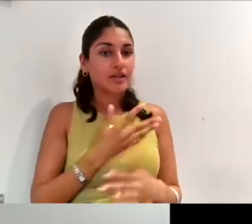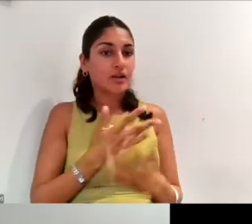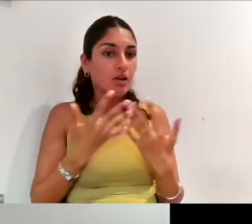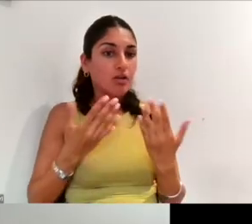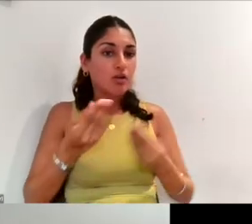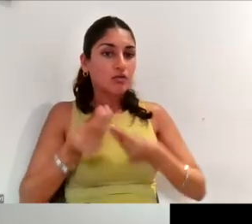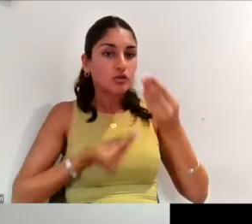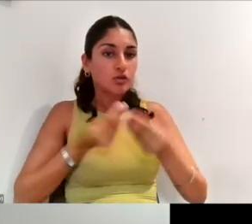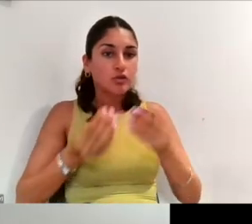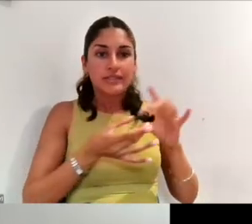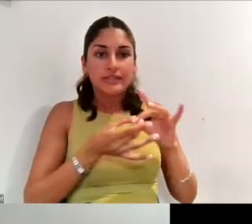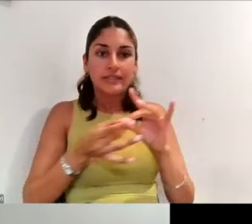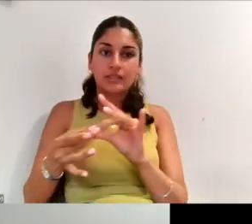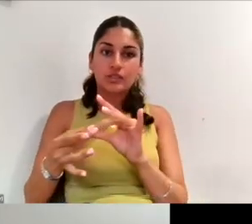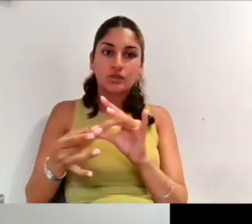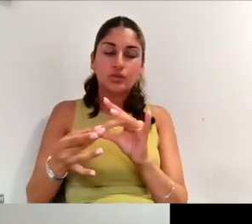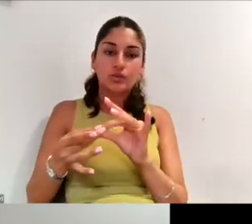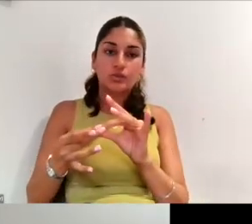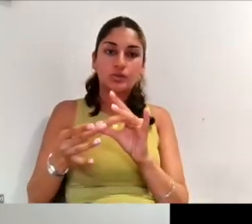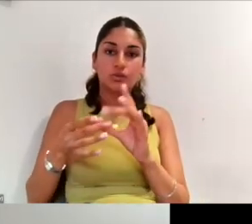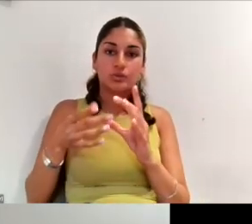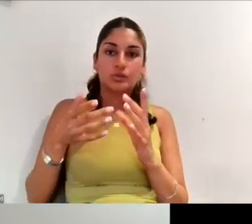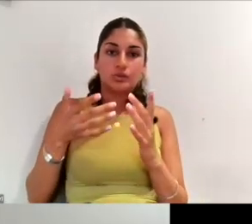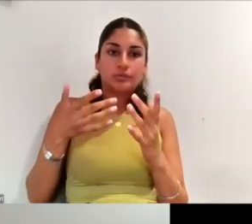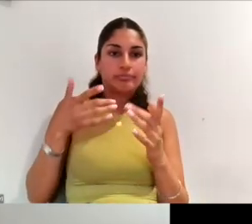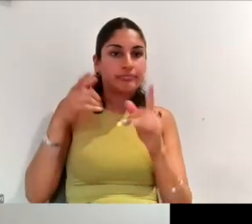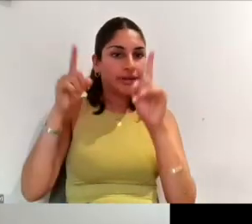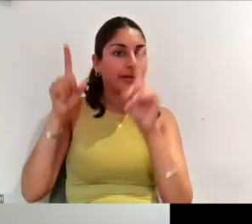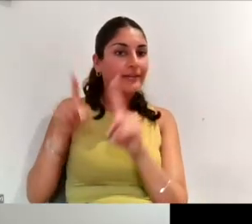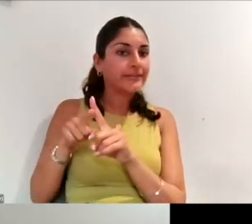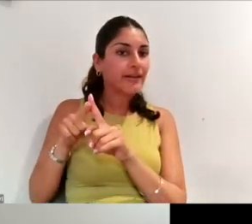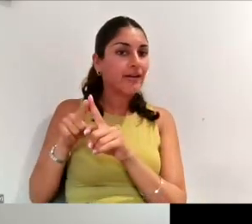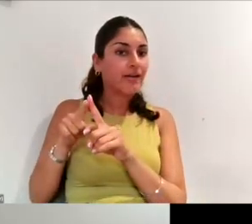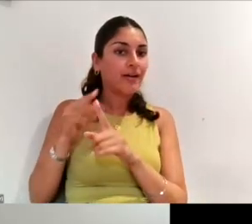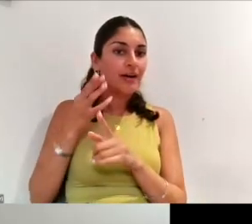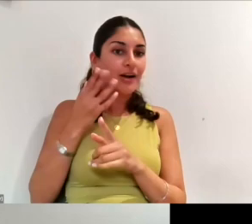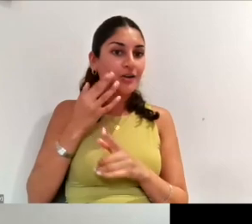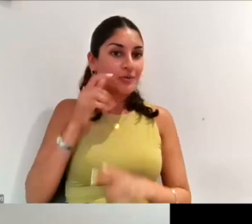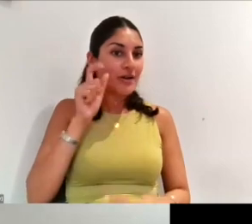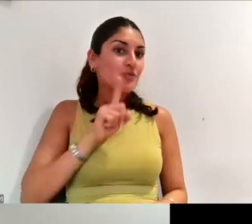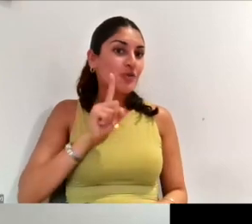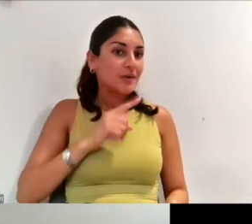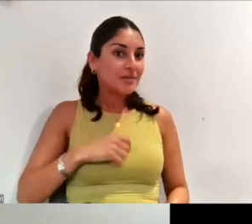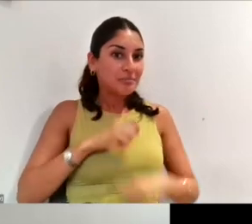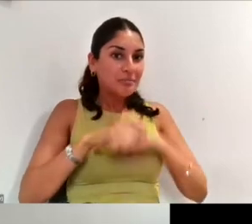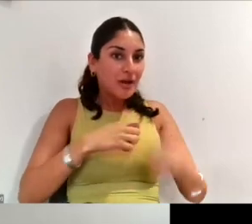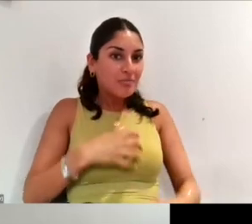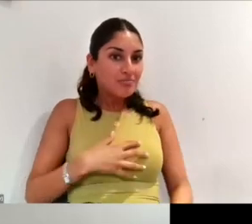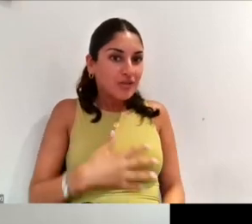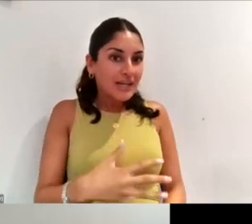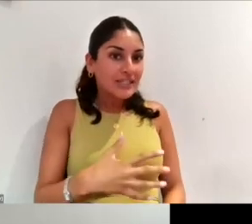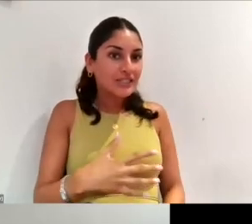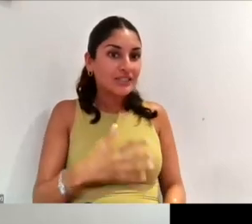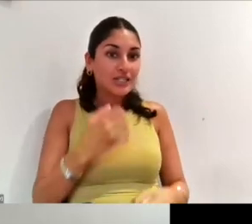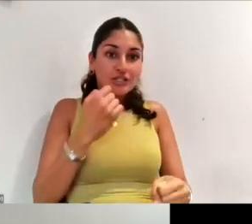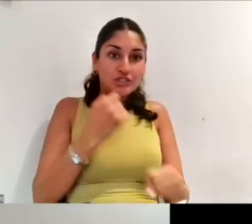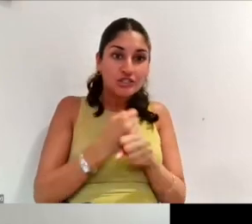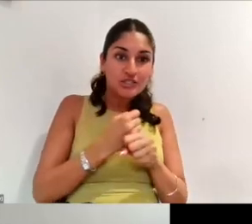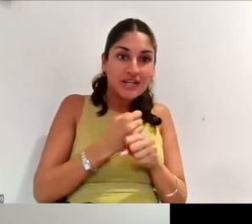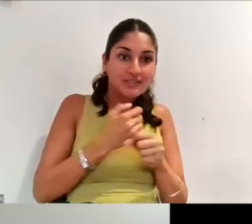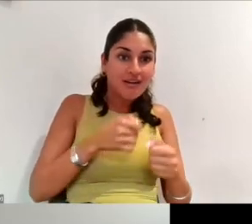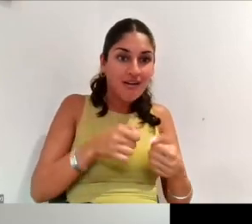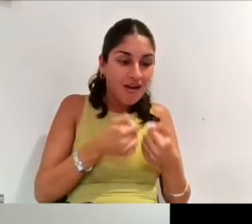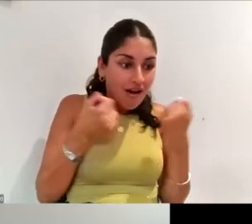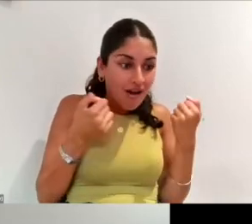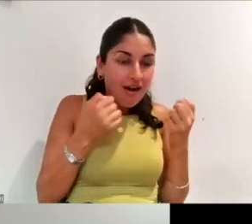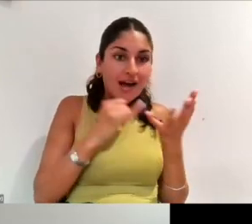around I always knew that in India, whenever someone's having a child, you're not allowed to know the gender of the child until the